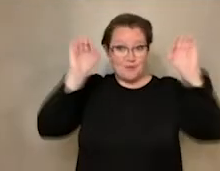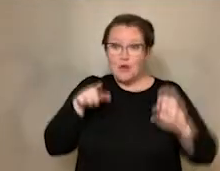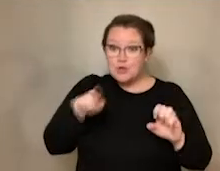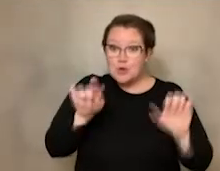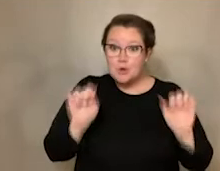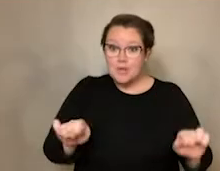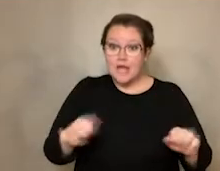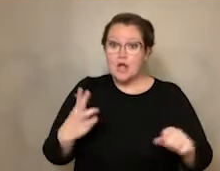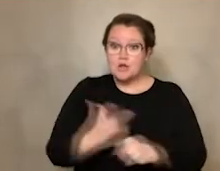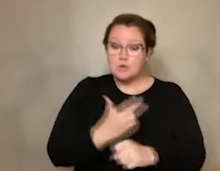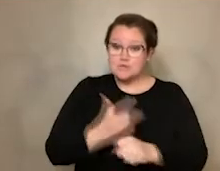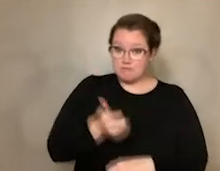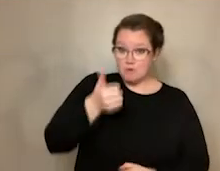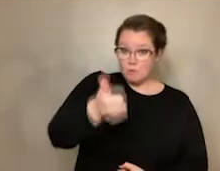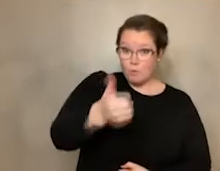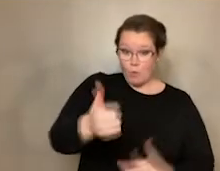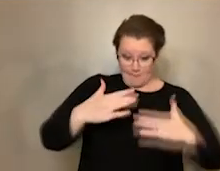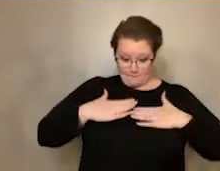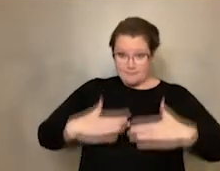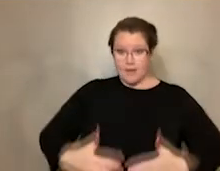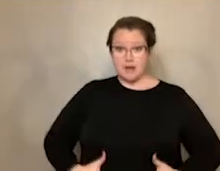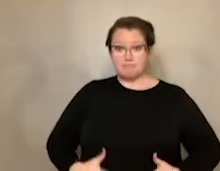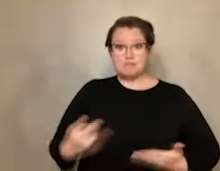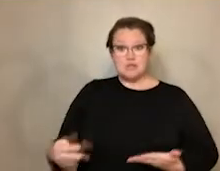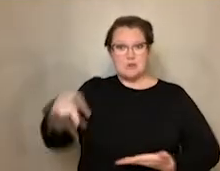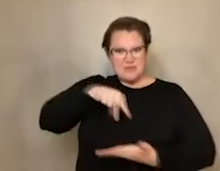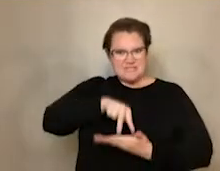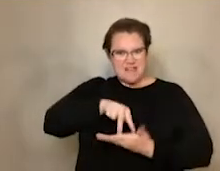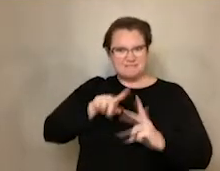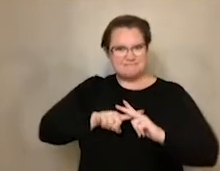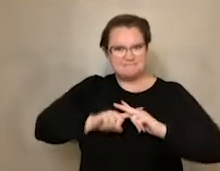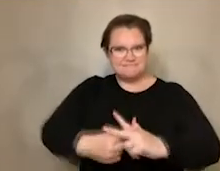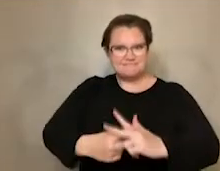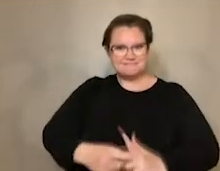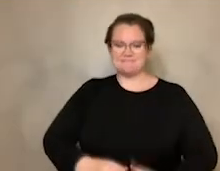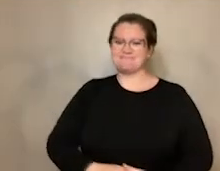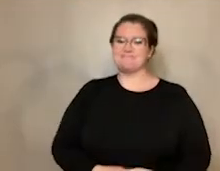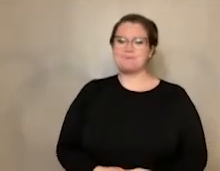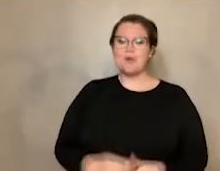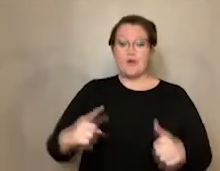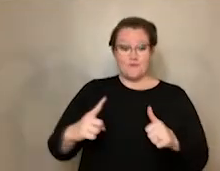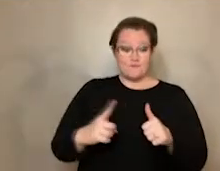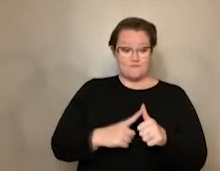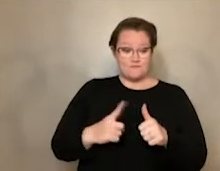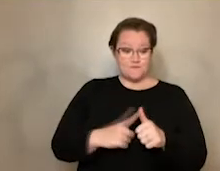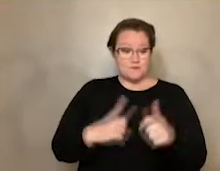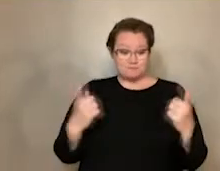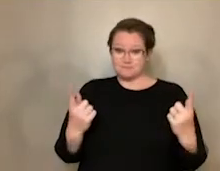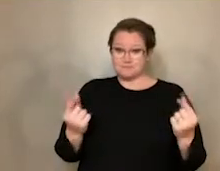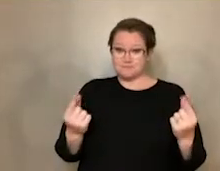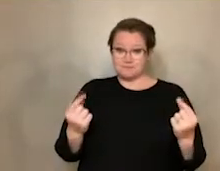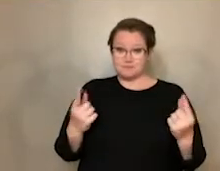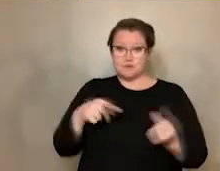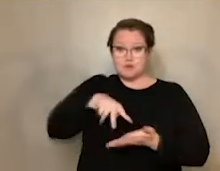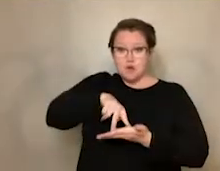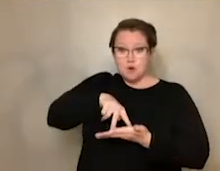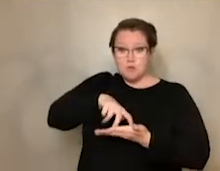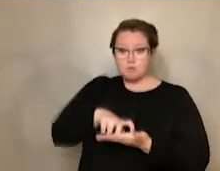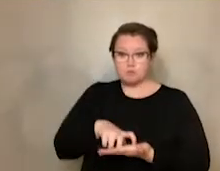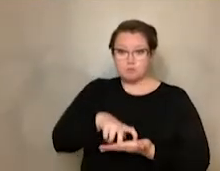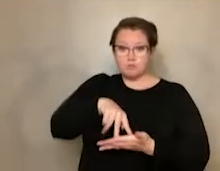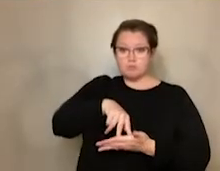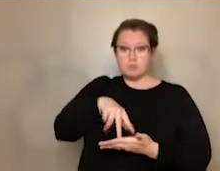do using your own body weight. So stand up and let's get started. The first skill we're going to practice today is a squat.